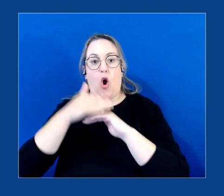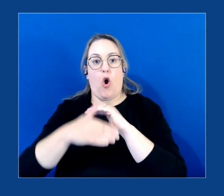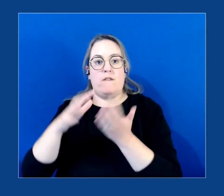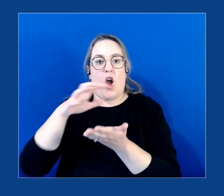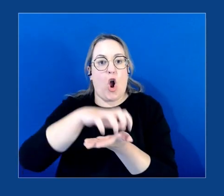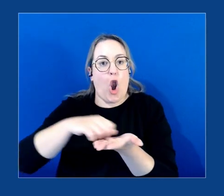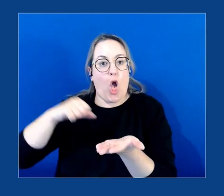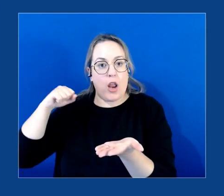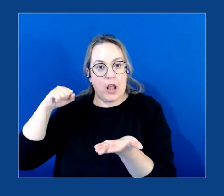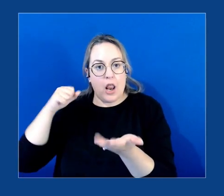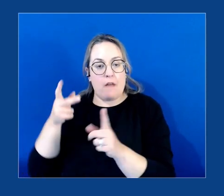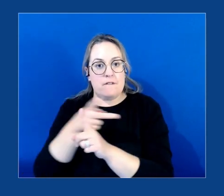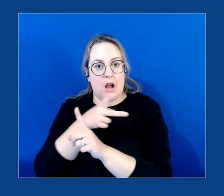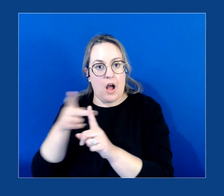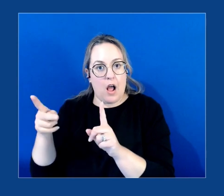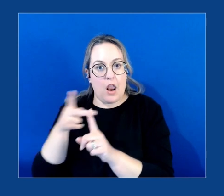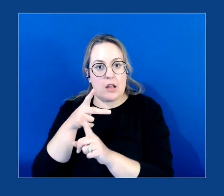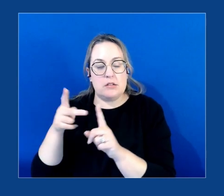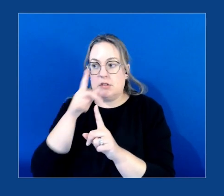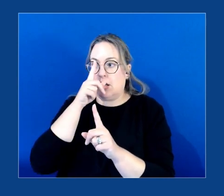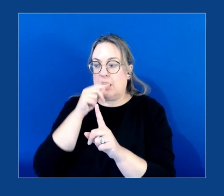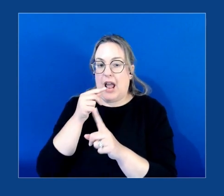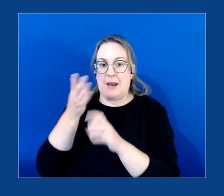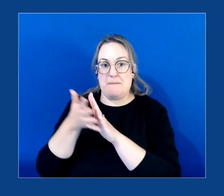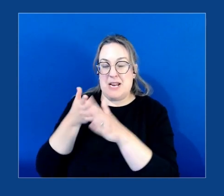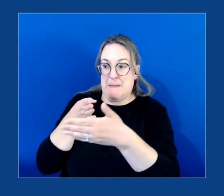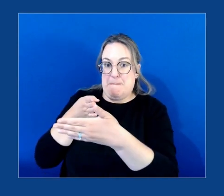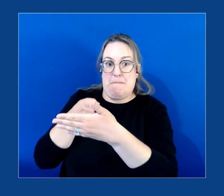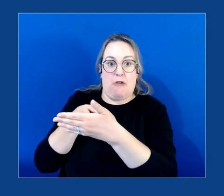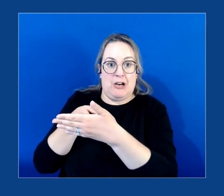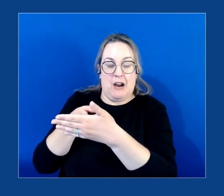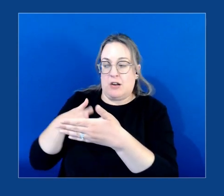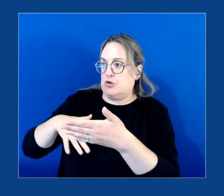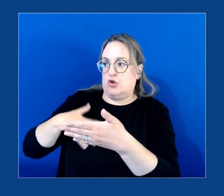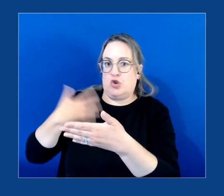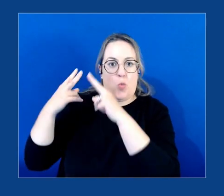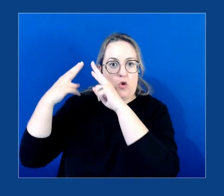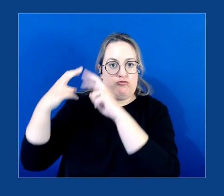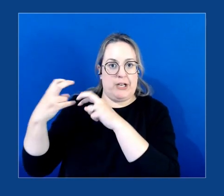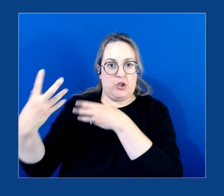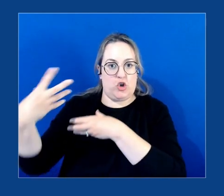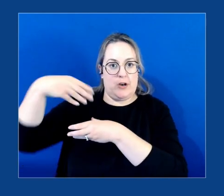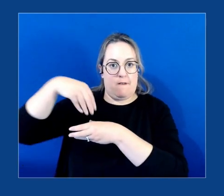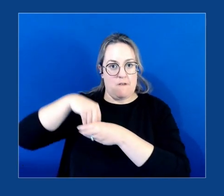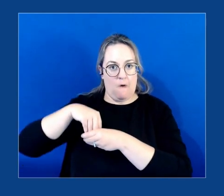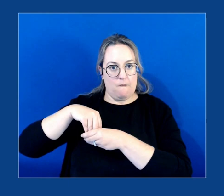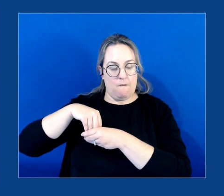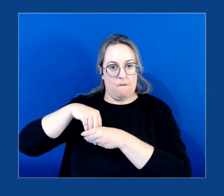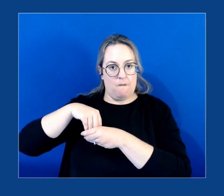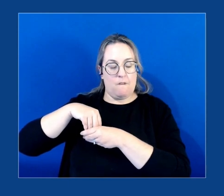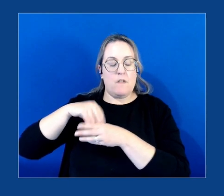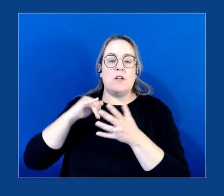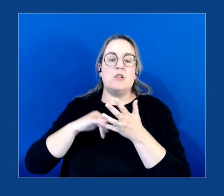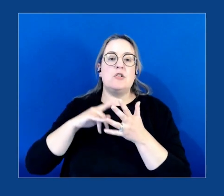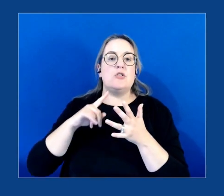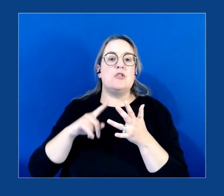outsiders, and can create barriers to engagement and utilization of the resources of the academy. So this brings me today, 20 years